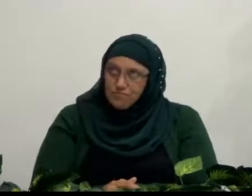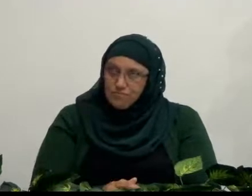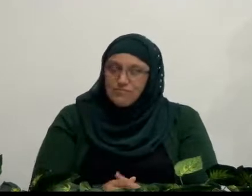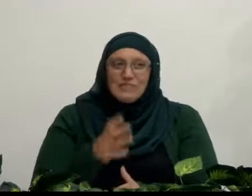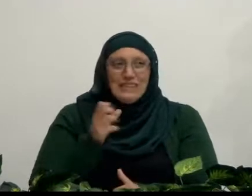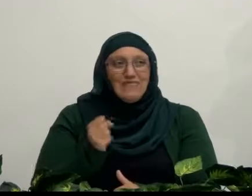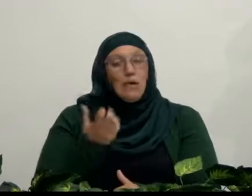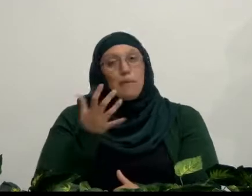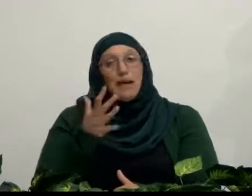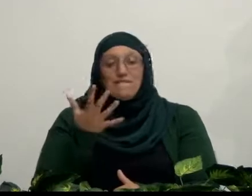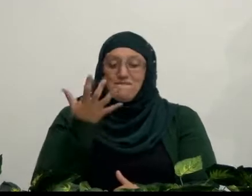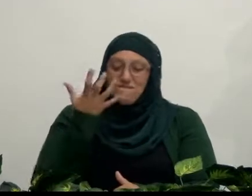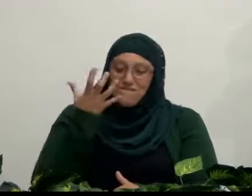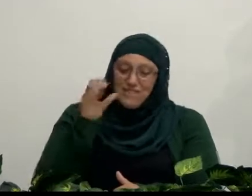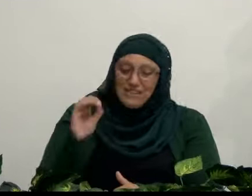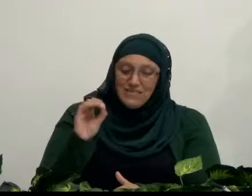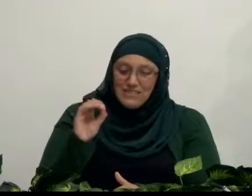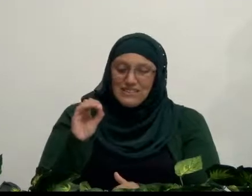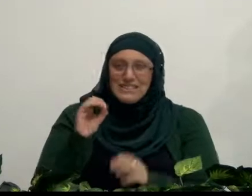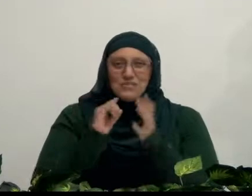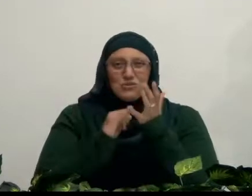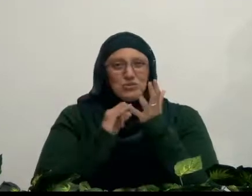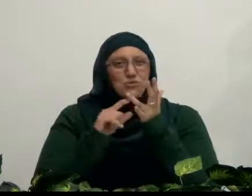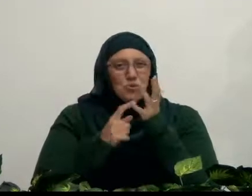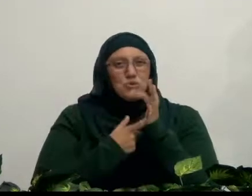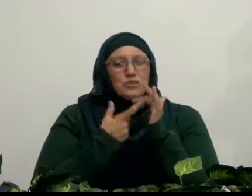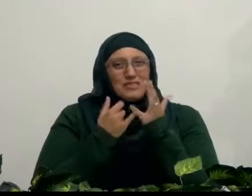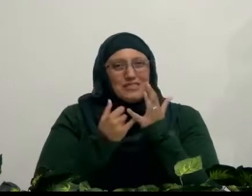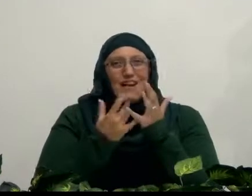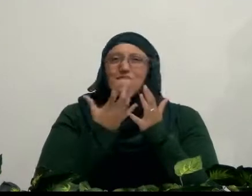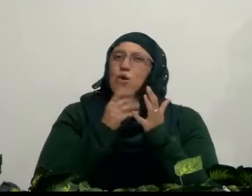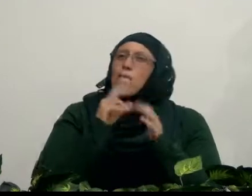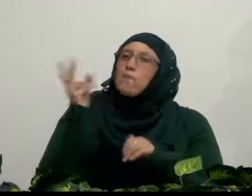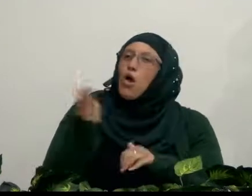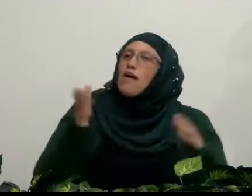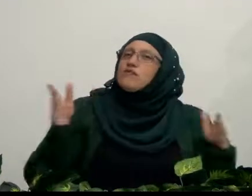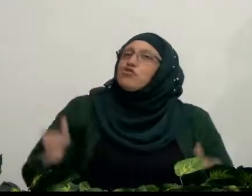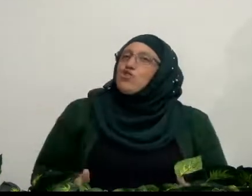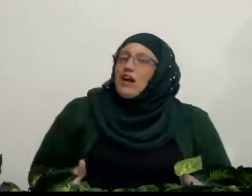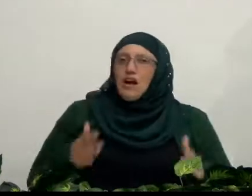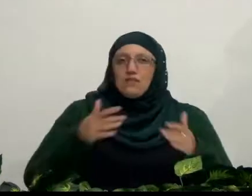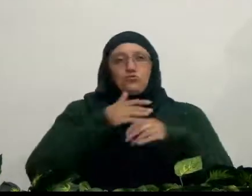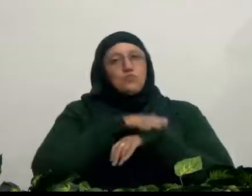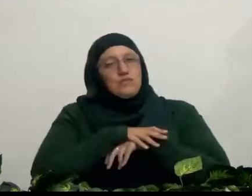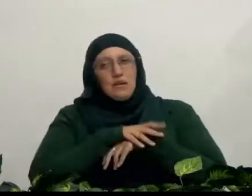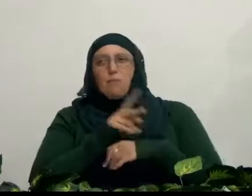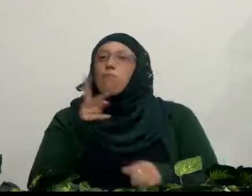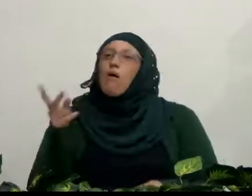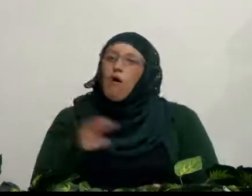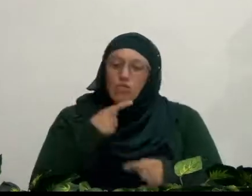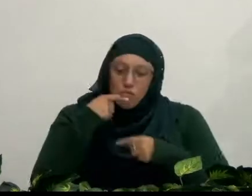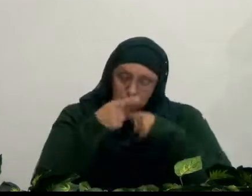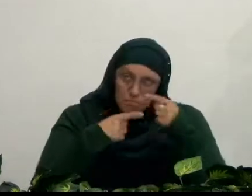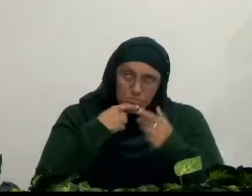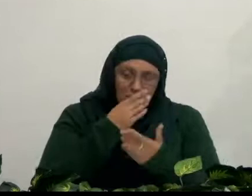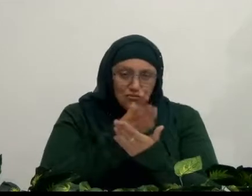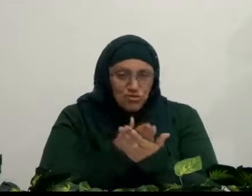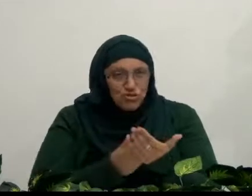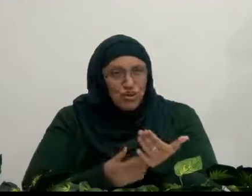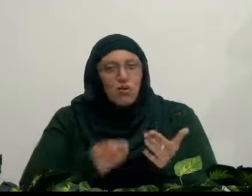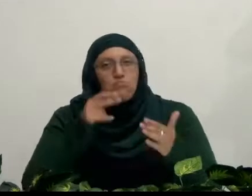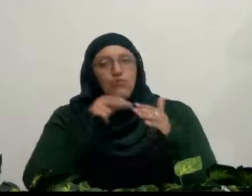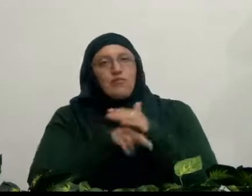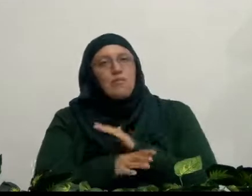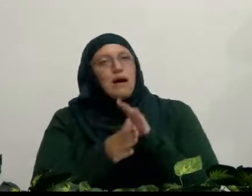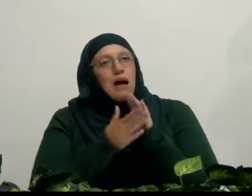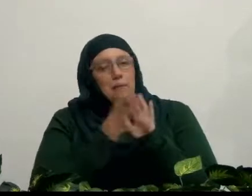sources from the Shia and Sunni, mainly from the Sunni sources, that they have mentioned this history, that again the Holy Prophet